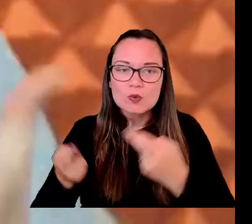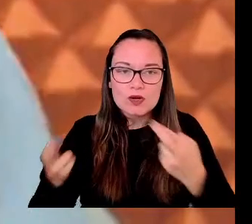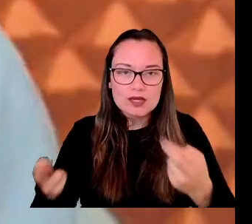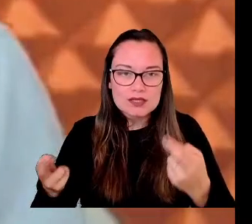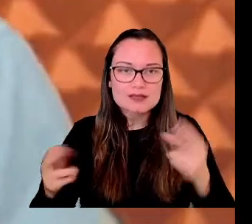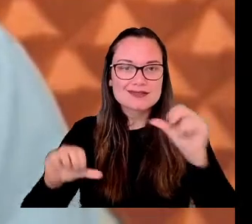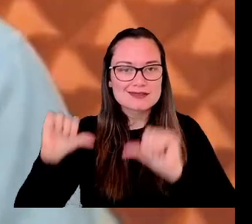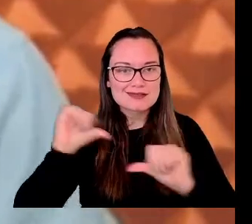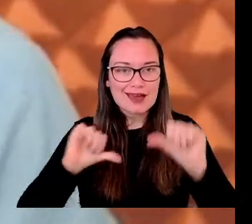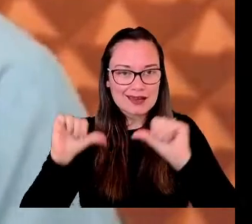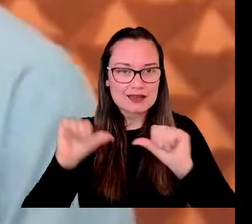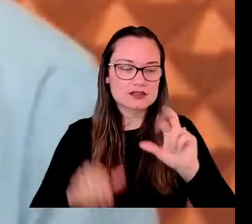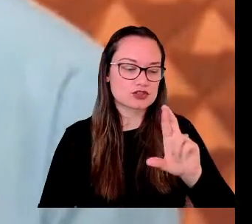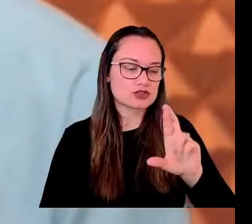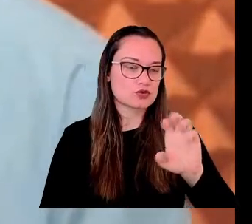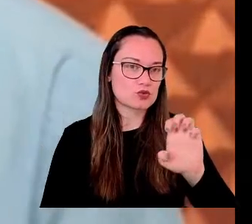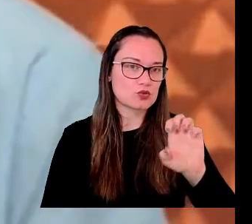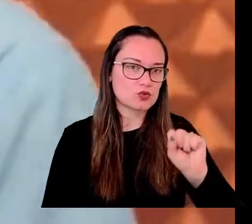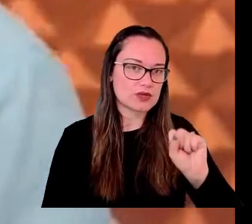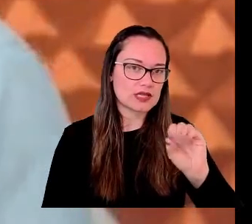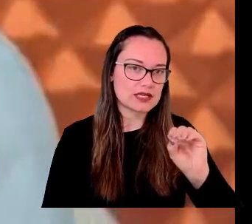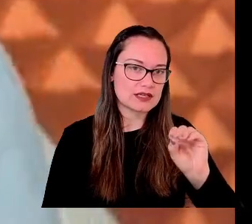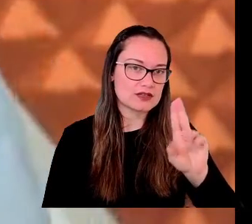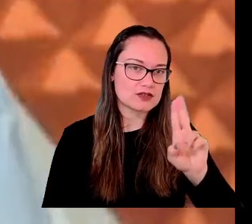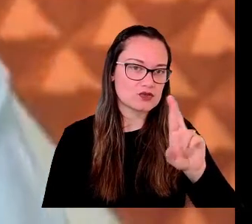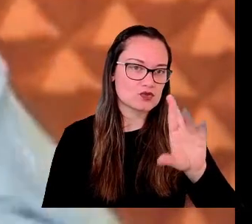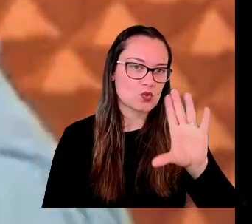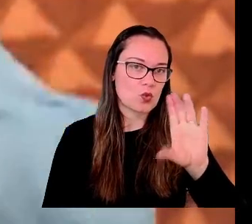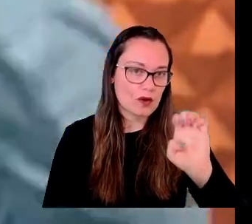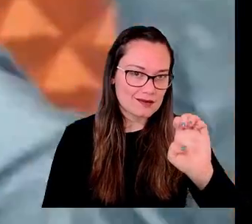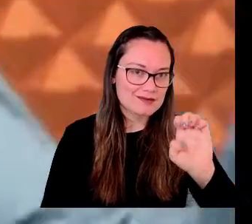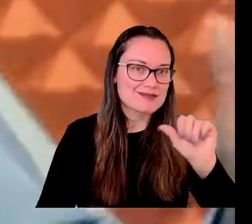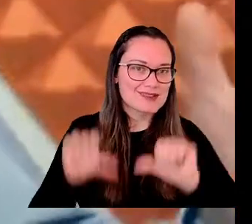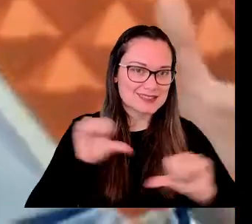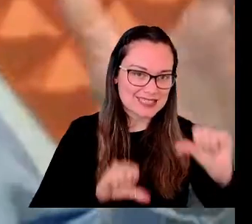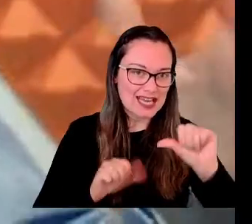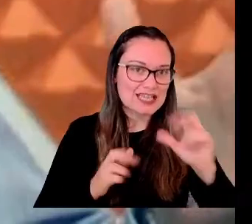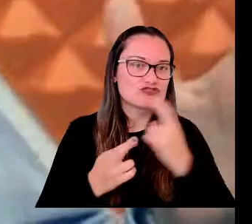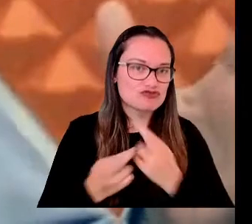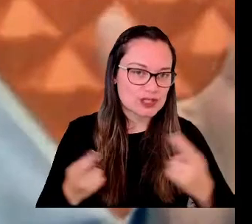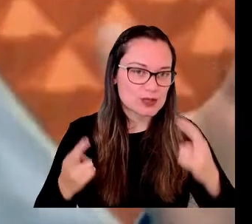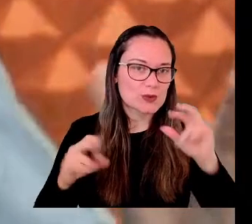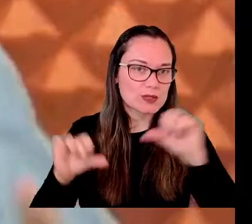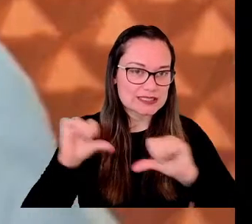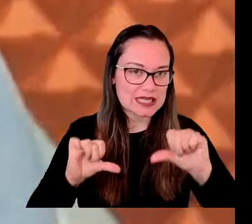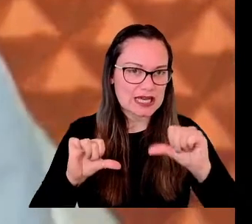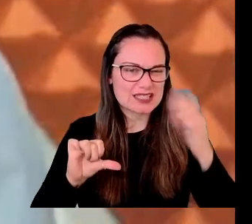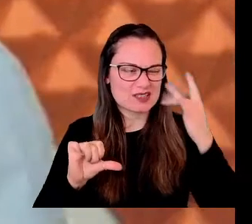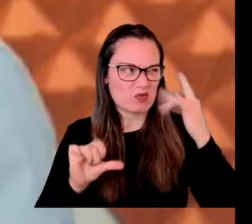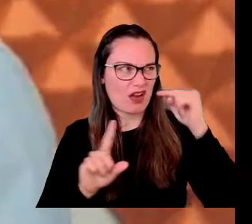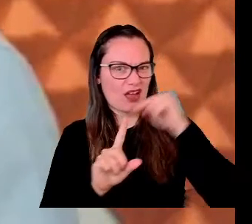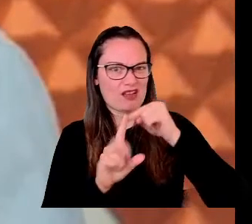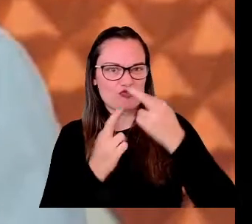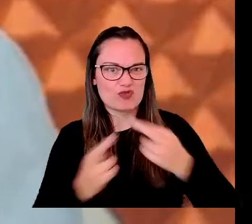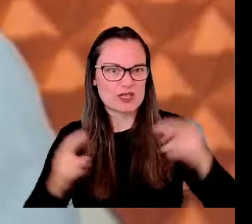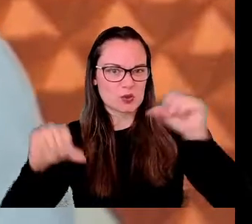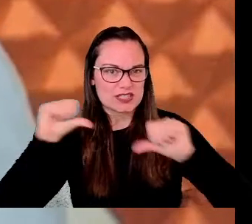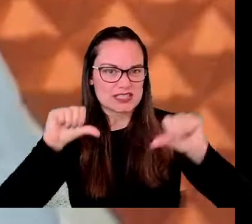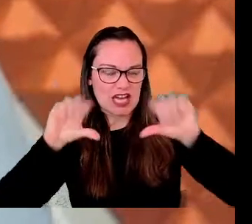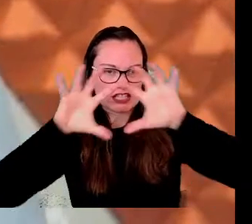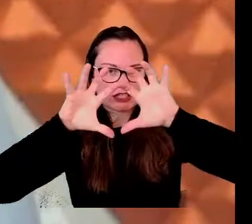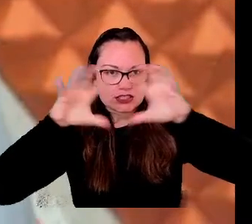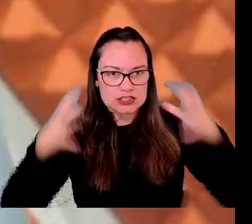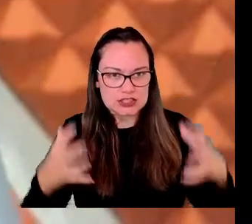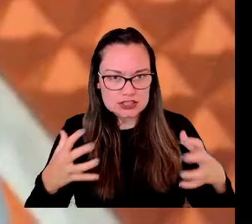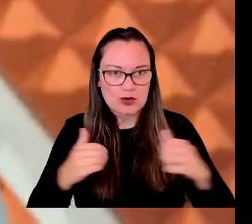you actually hear about it, it'll make sense as why this is considered under the umbrella of agriculture. And it's something that you might be very